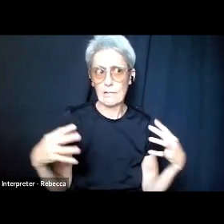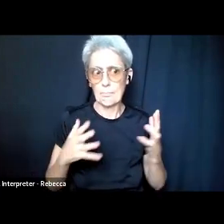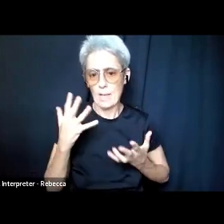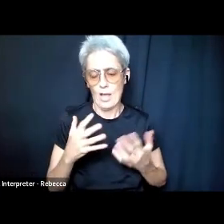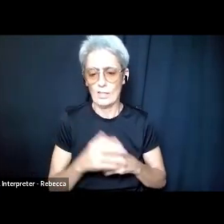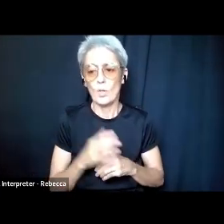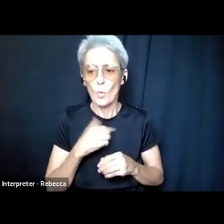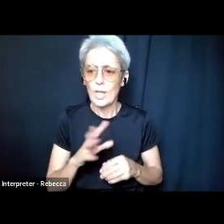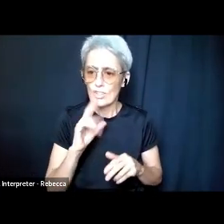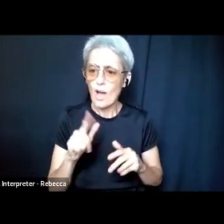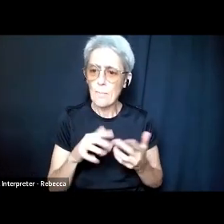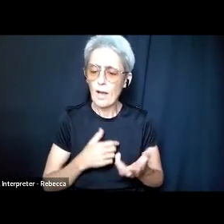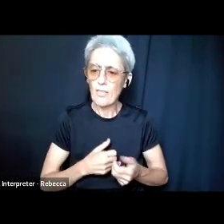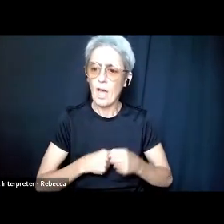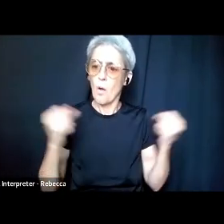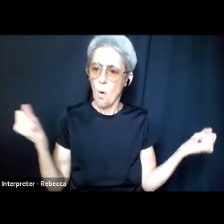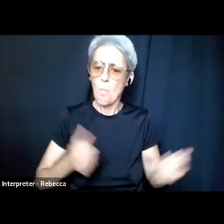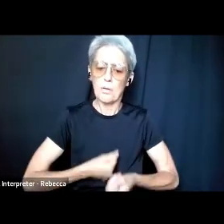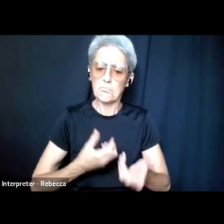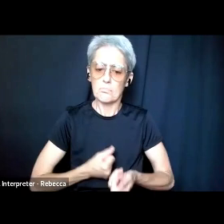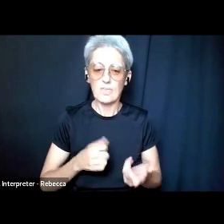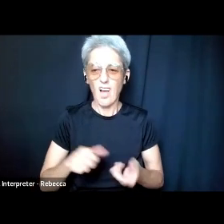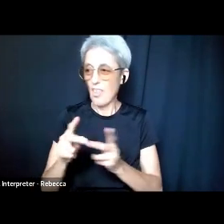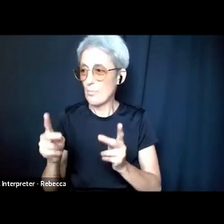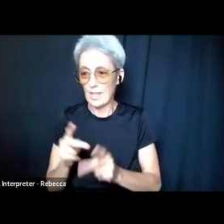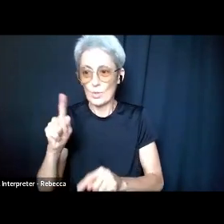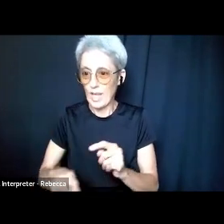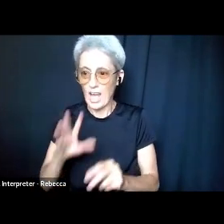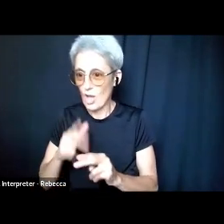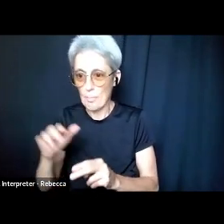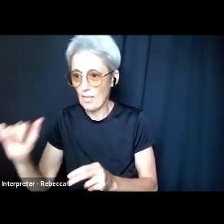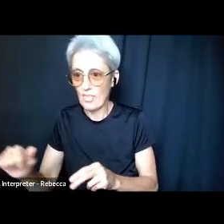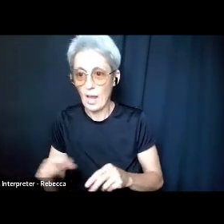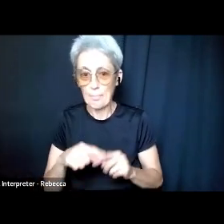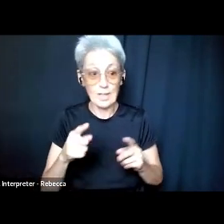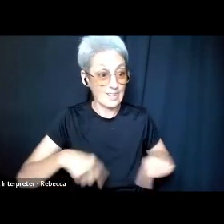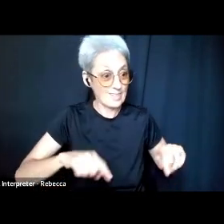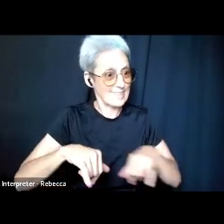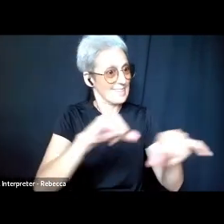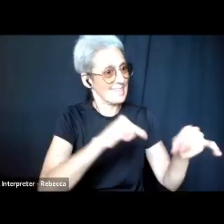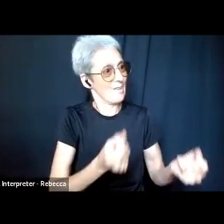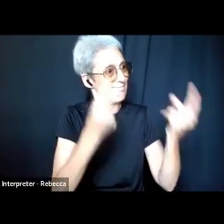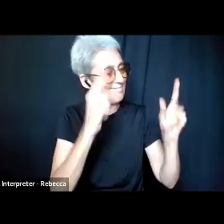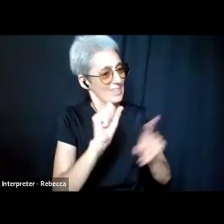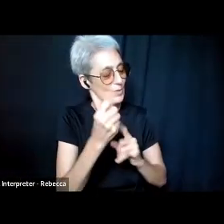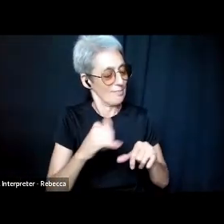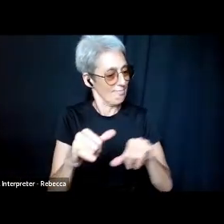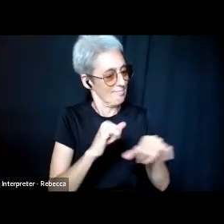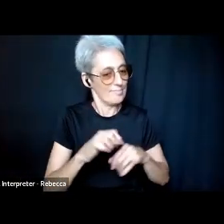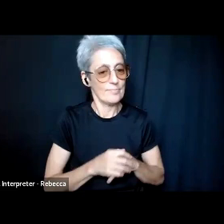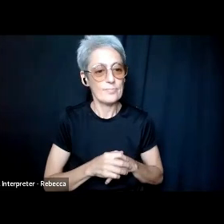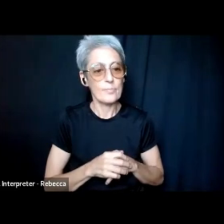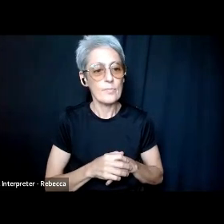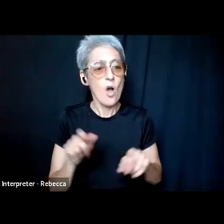open that you can't talk about anywhere else because everybody in the room gets it. We help people understand that the symptoms are